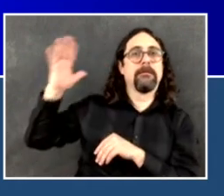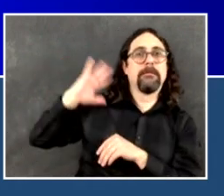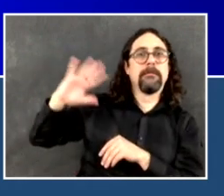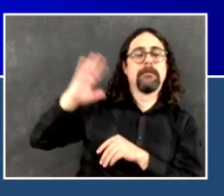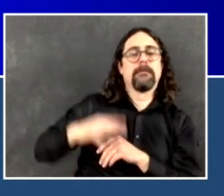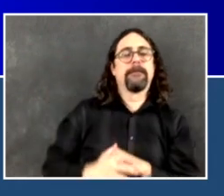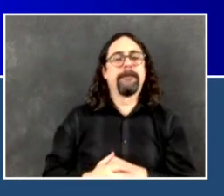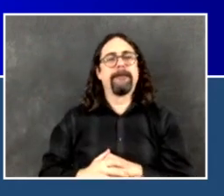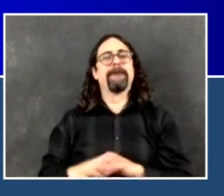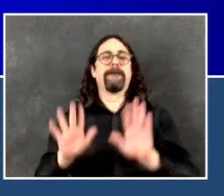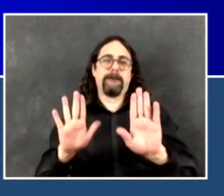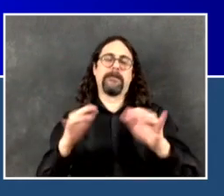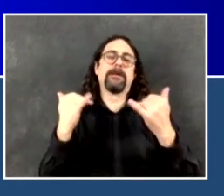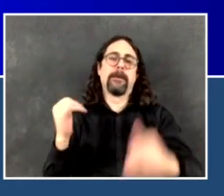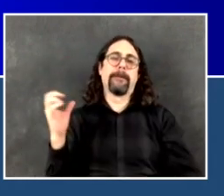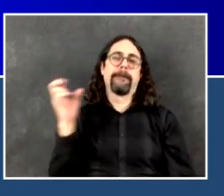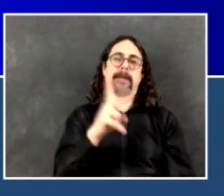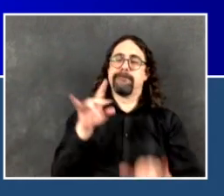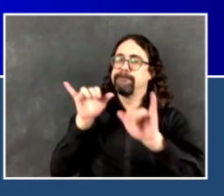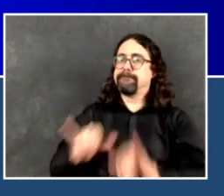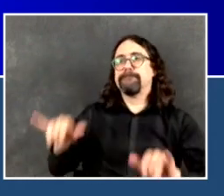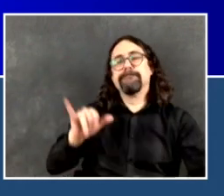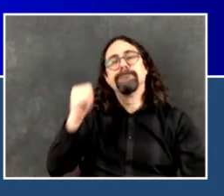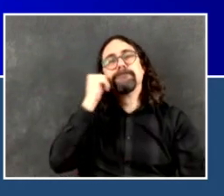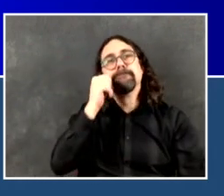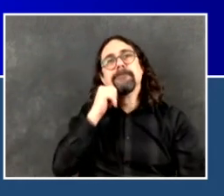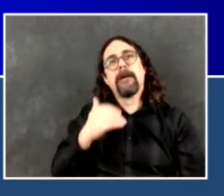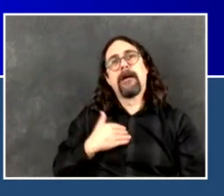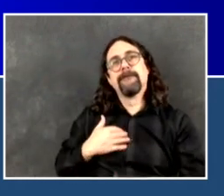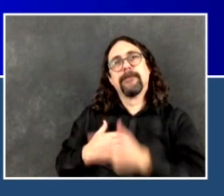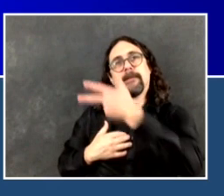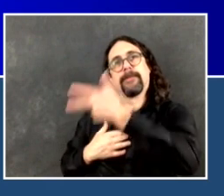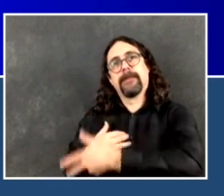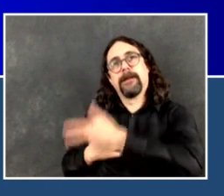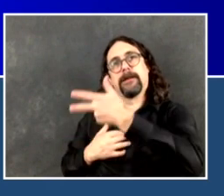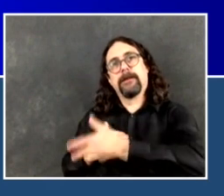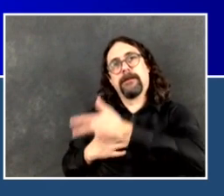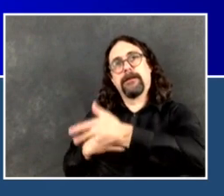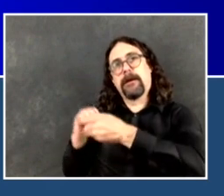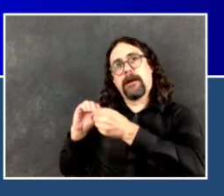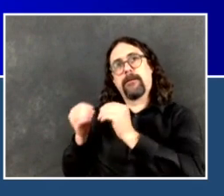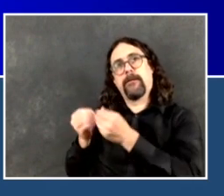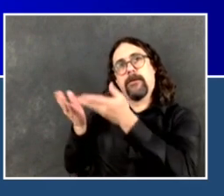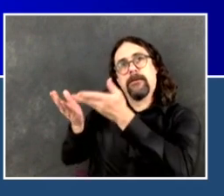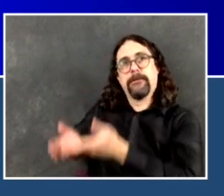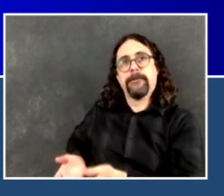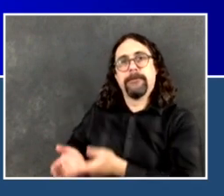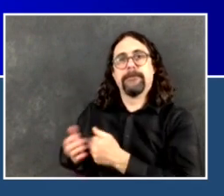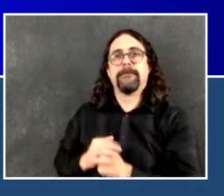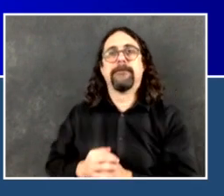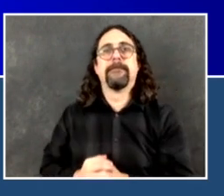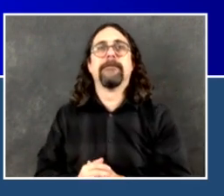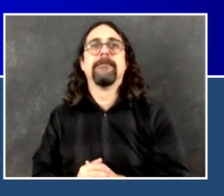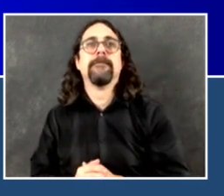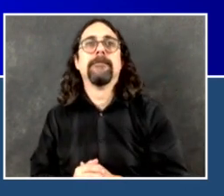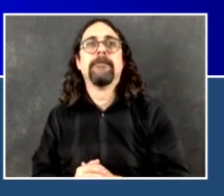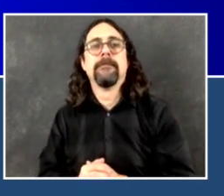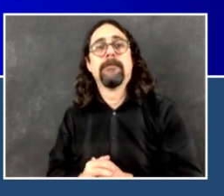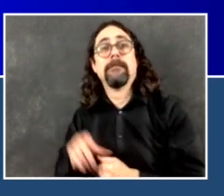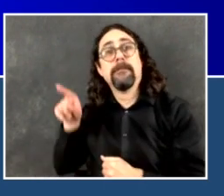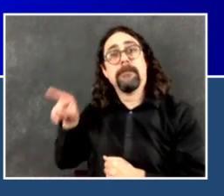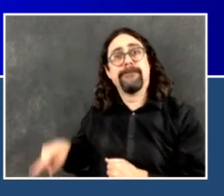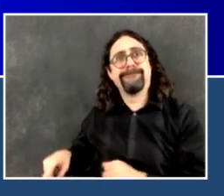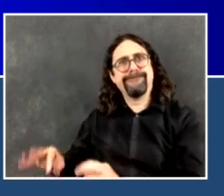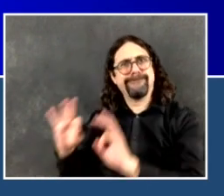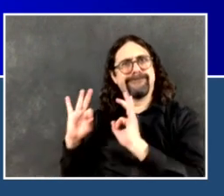restart. We've seen some good progress the last few days, and today is another good day. And I'm very happy about